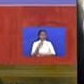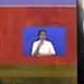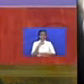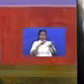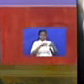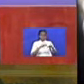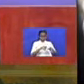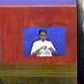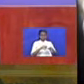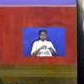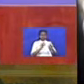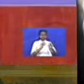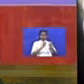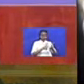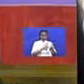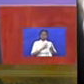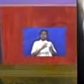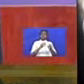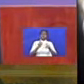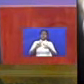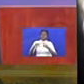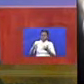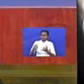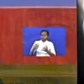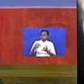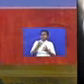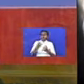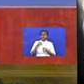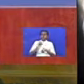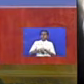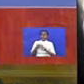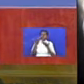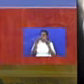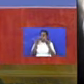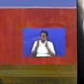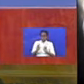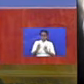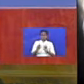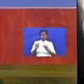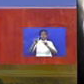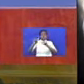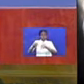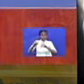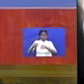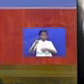something, that from now on, we will buy our rice.